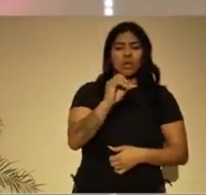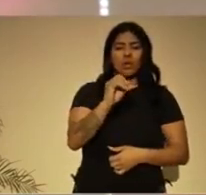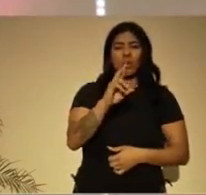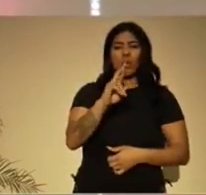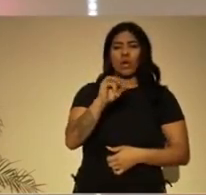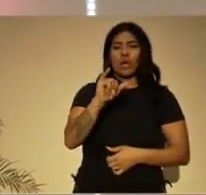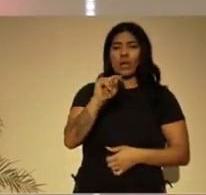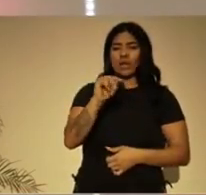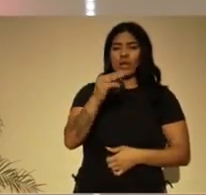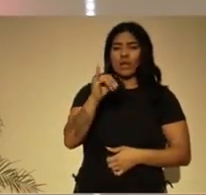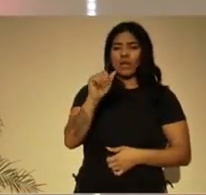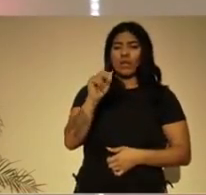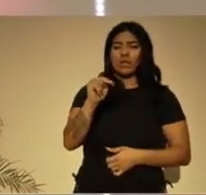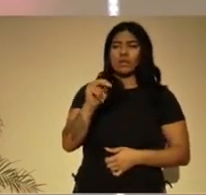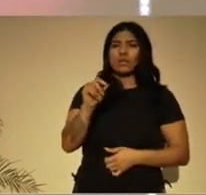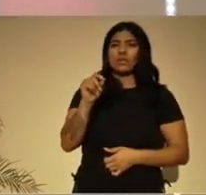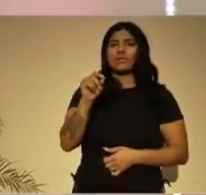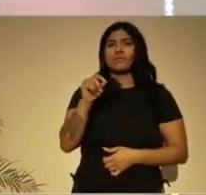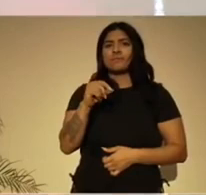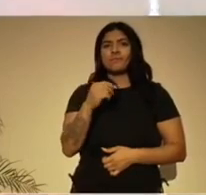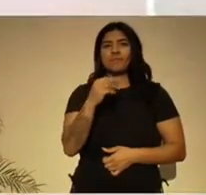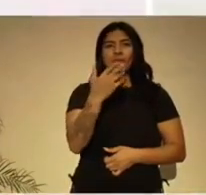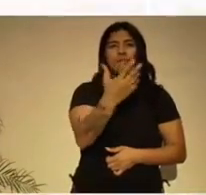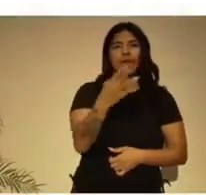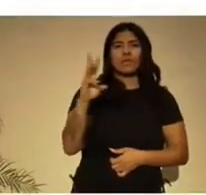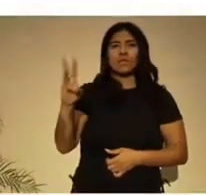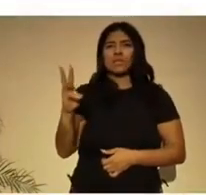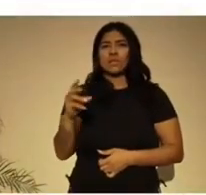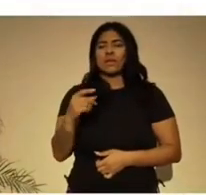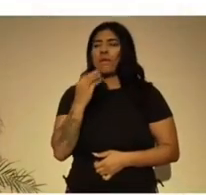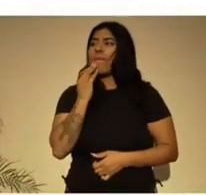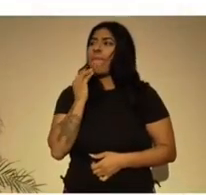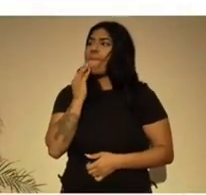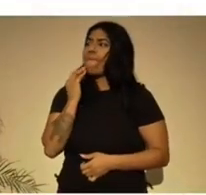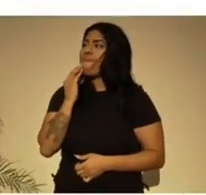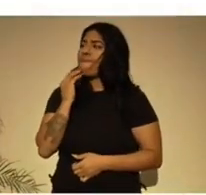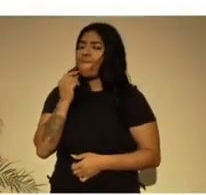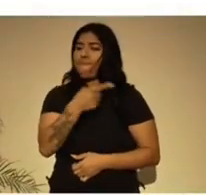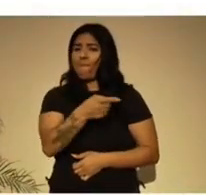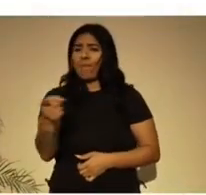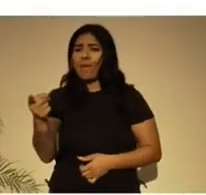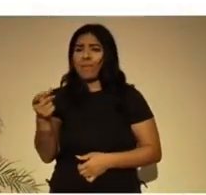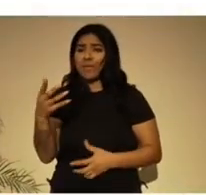5:6, he says this, therefore we are always confident, always confident. Anybody always confident?